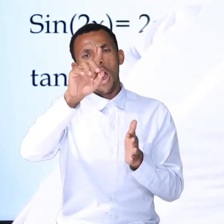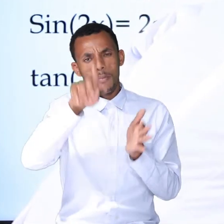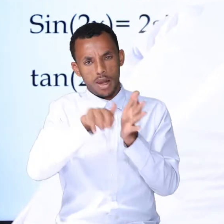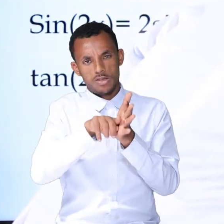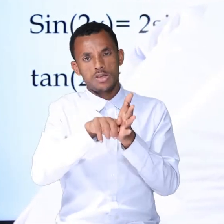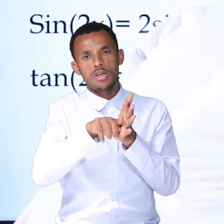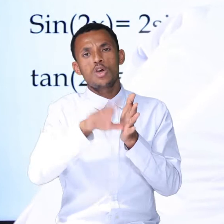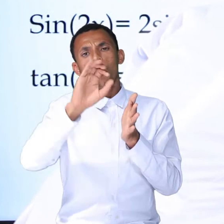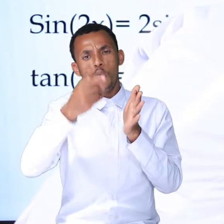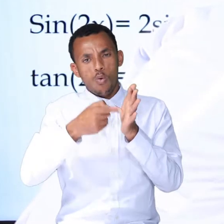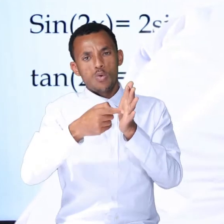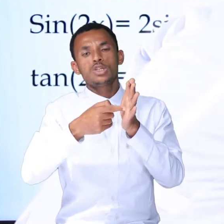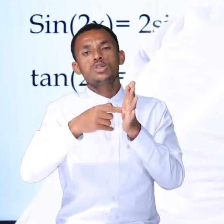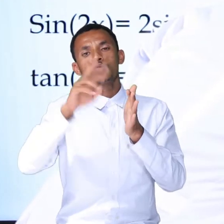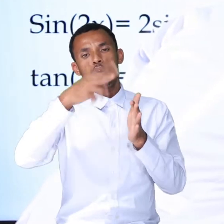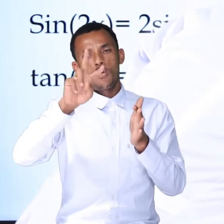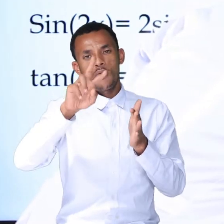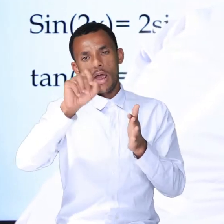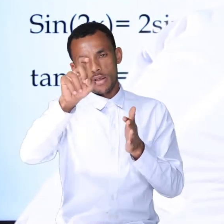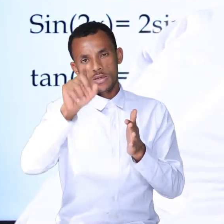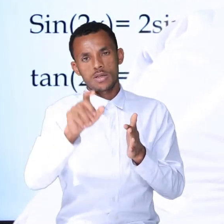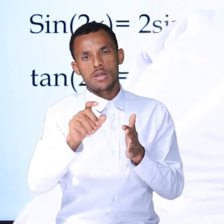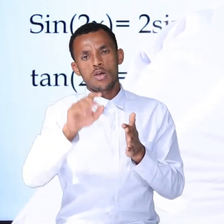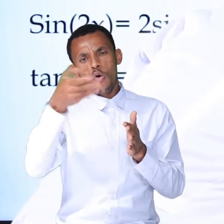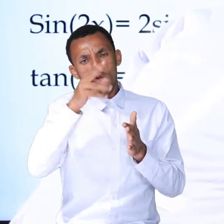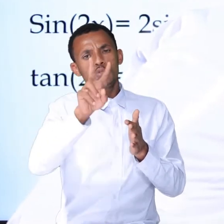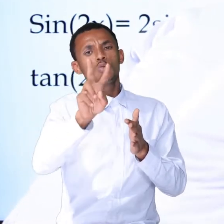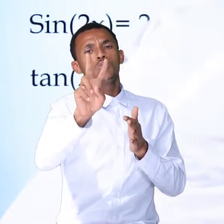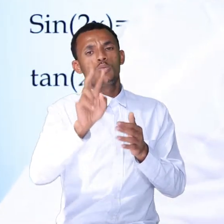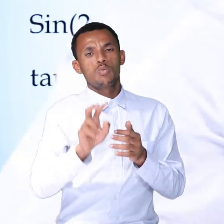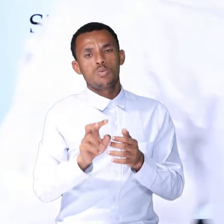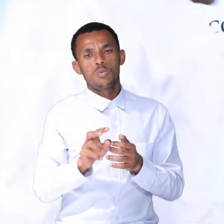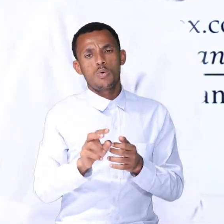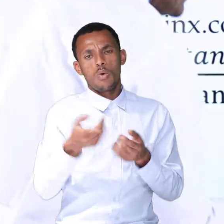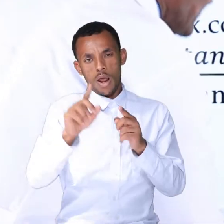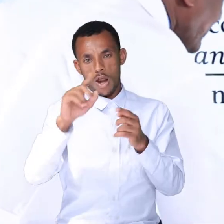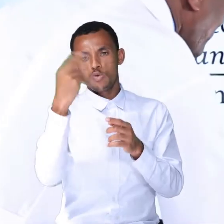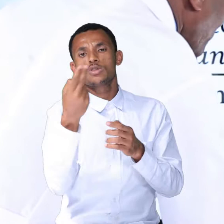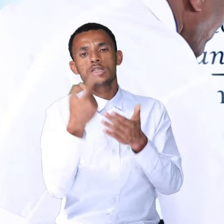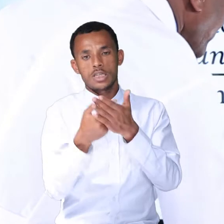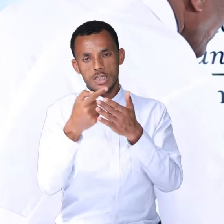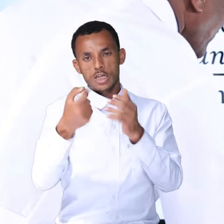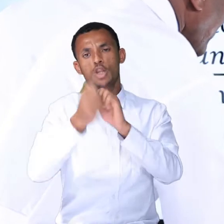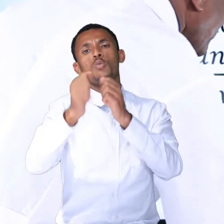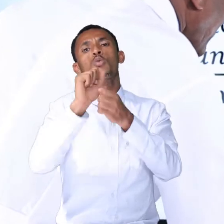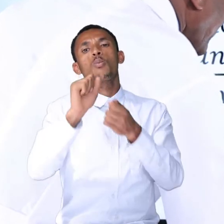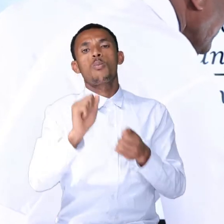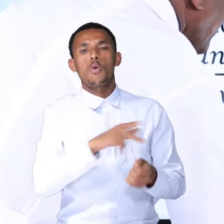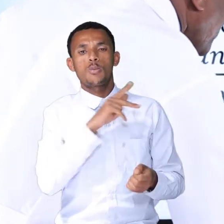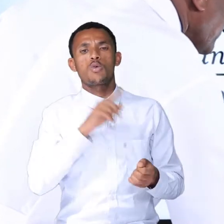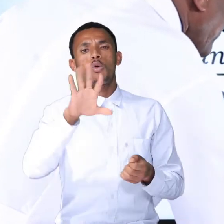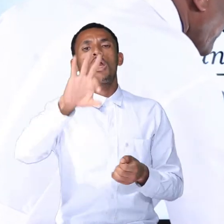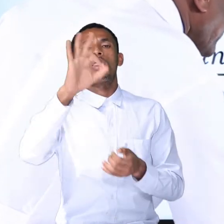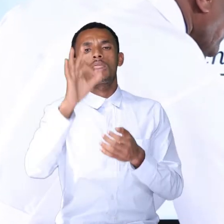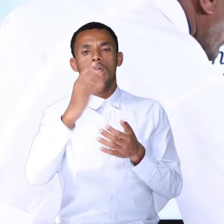minus cos square of x over 2 it will be. When I am applying distributive property, you will have a